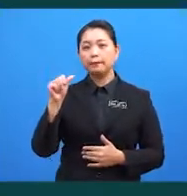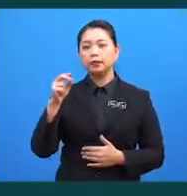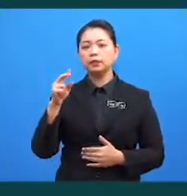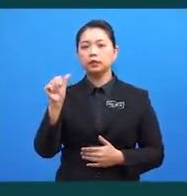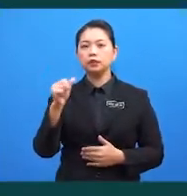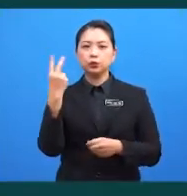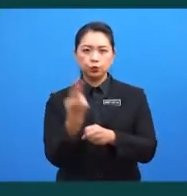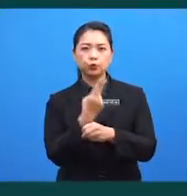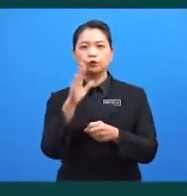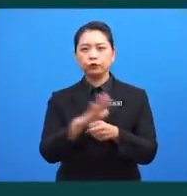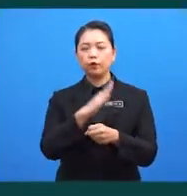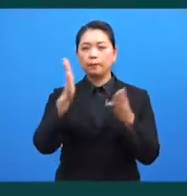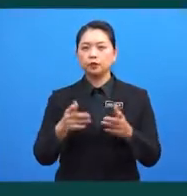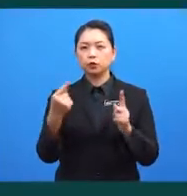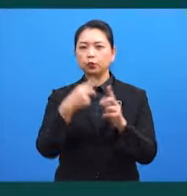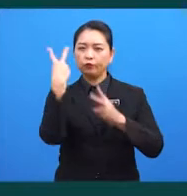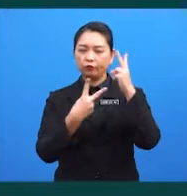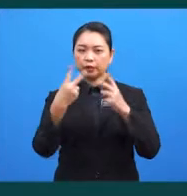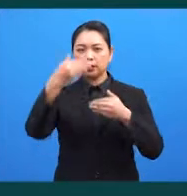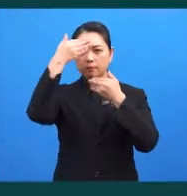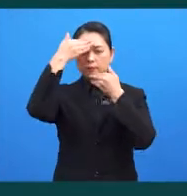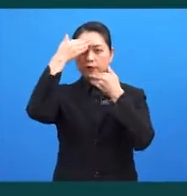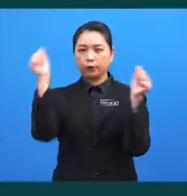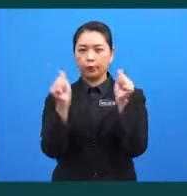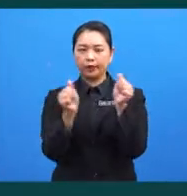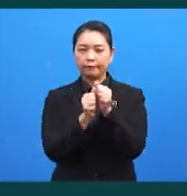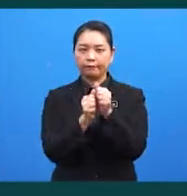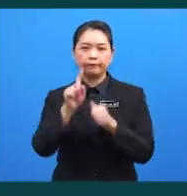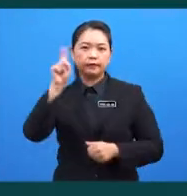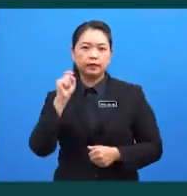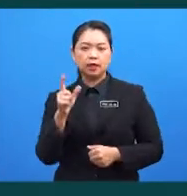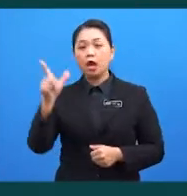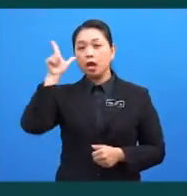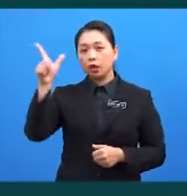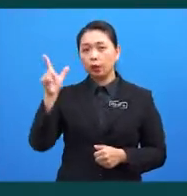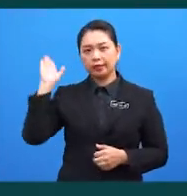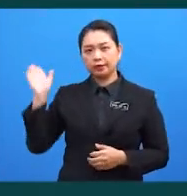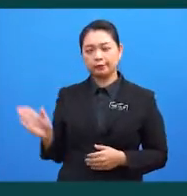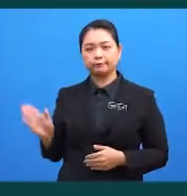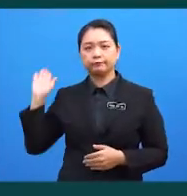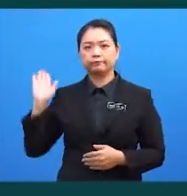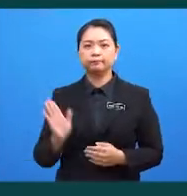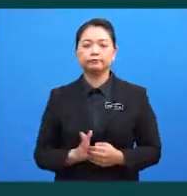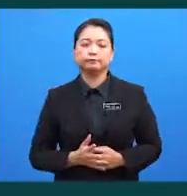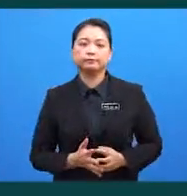useful person to visit Morocco with? Now look at the text.